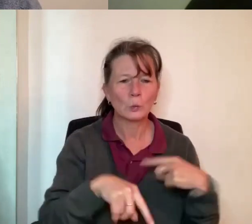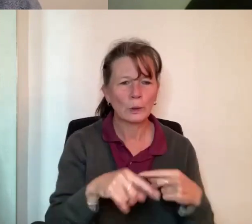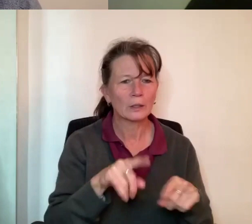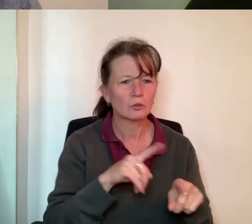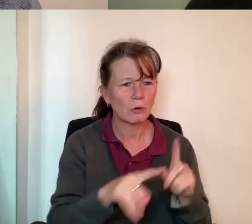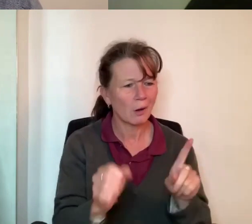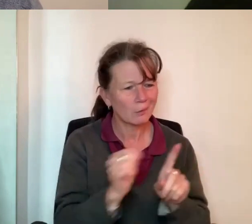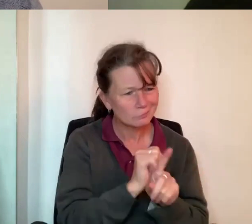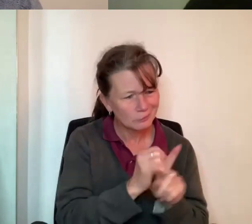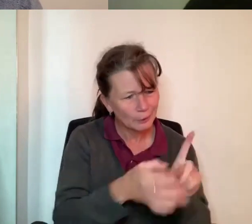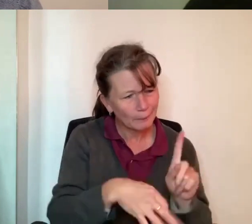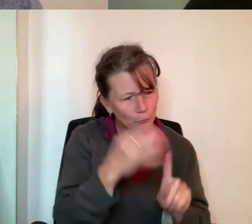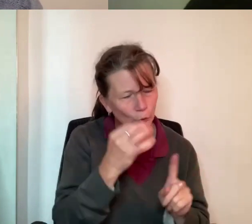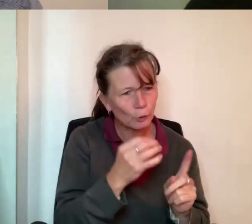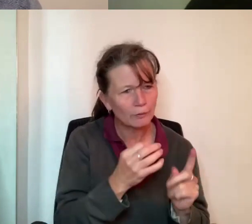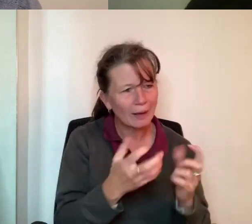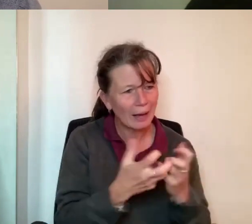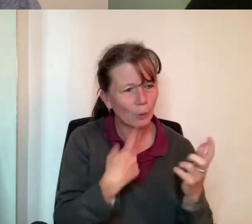it.